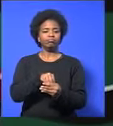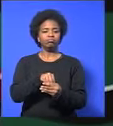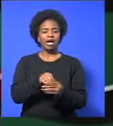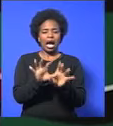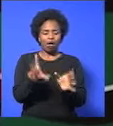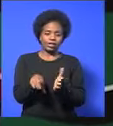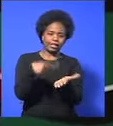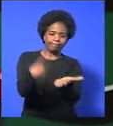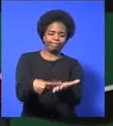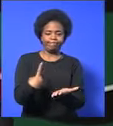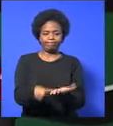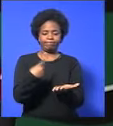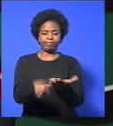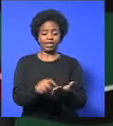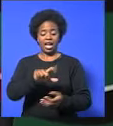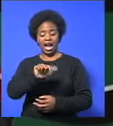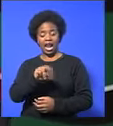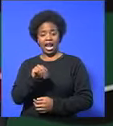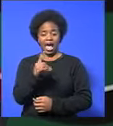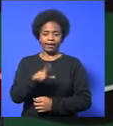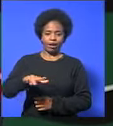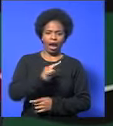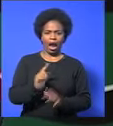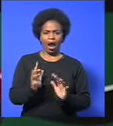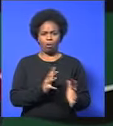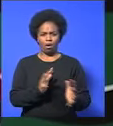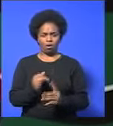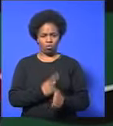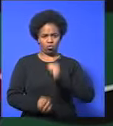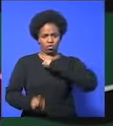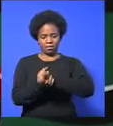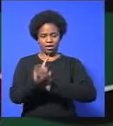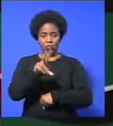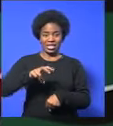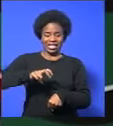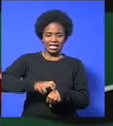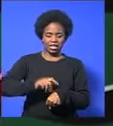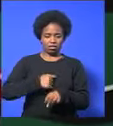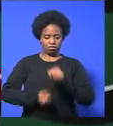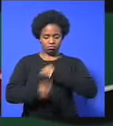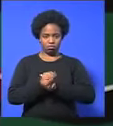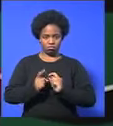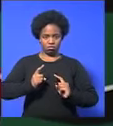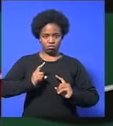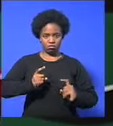the debate on land reform and the measures that we need to take urgently